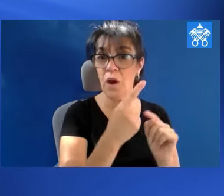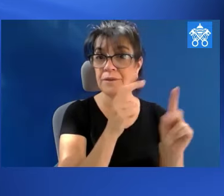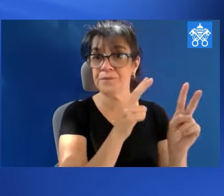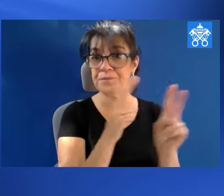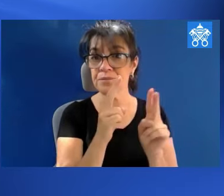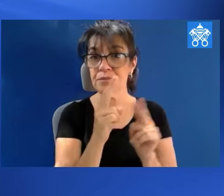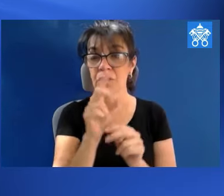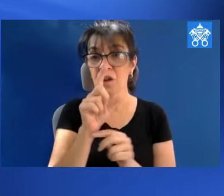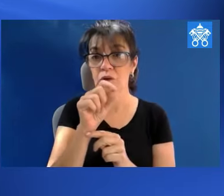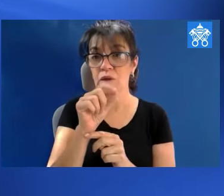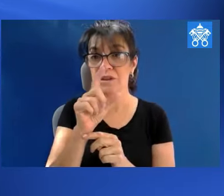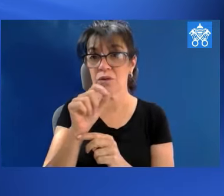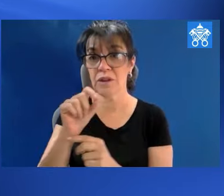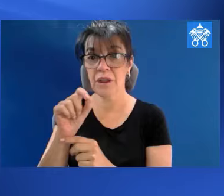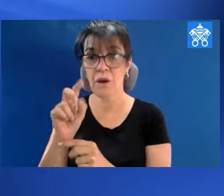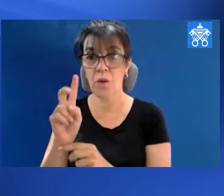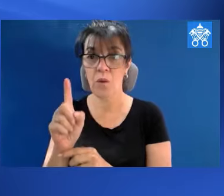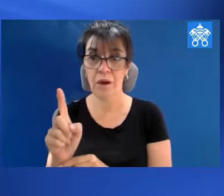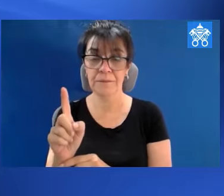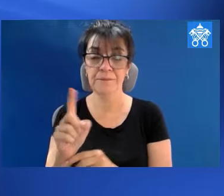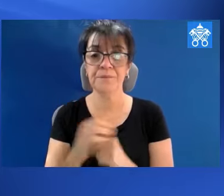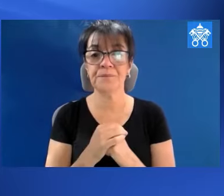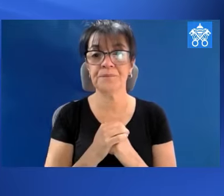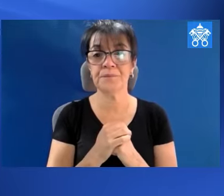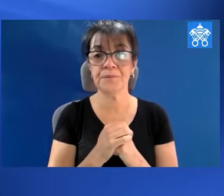Chapter 1, verses 20 and 21.